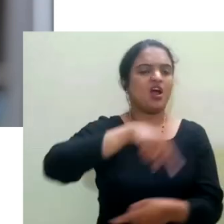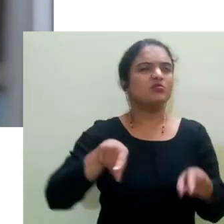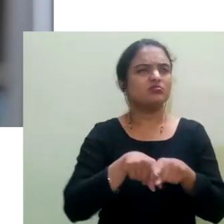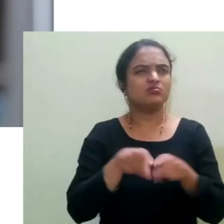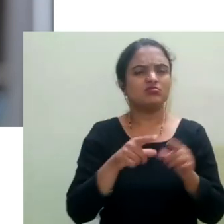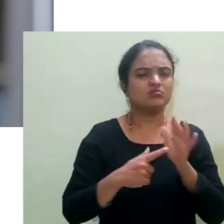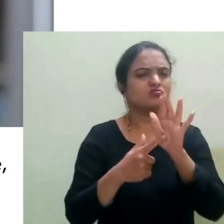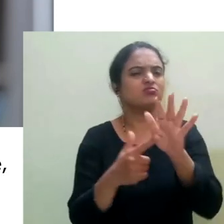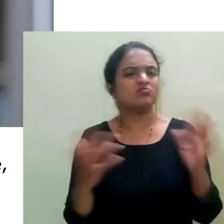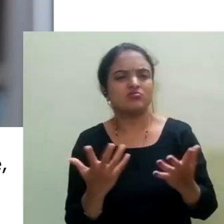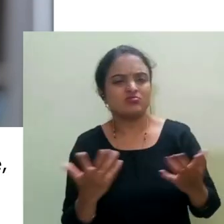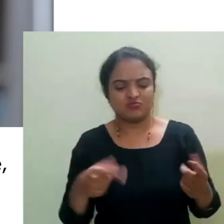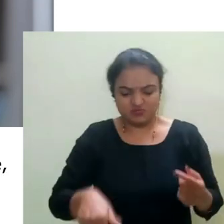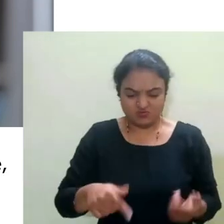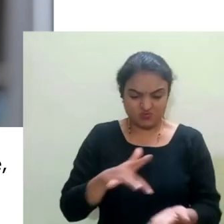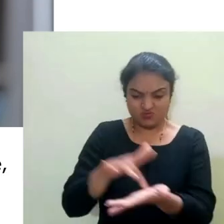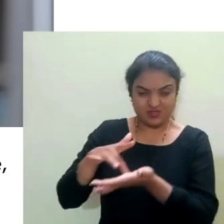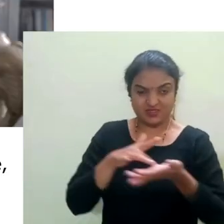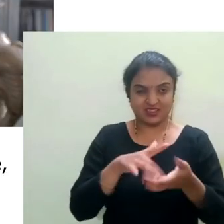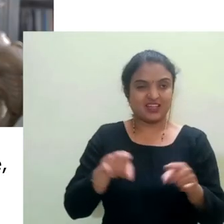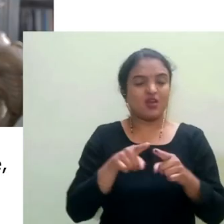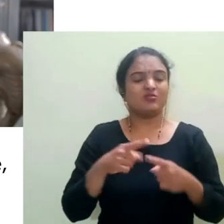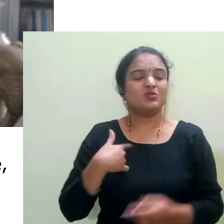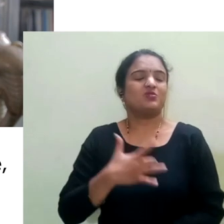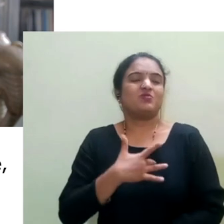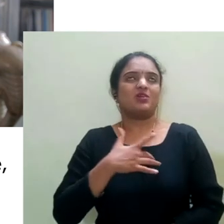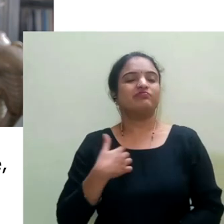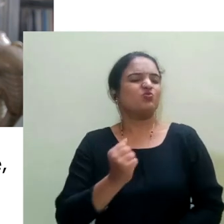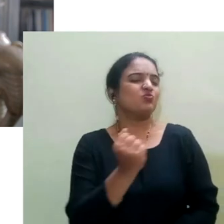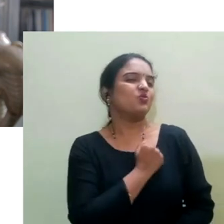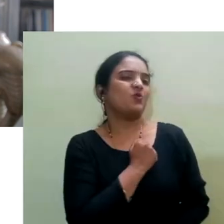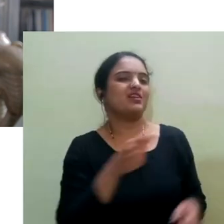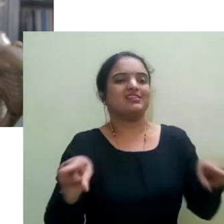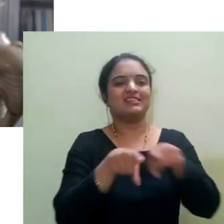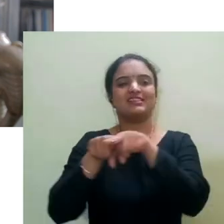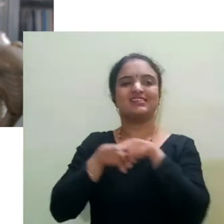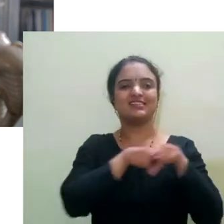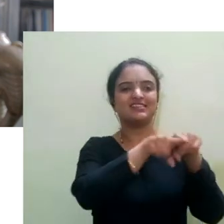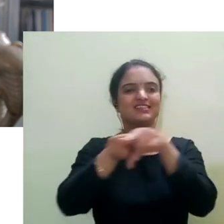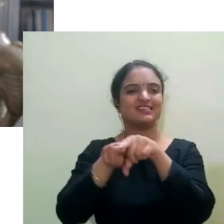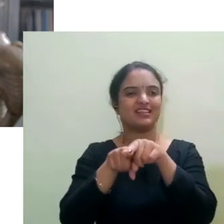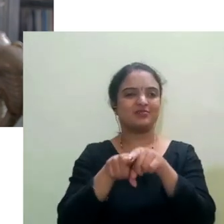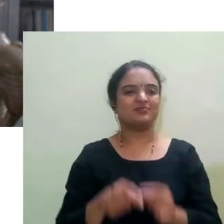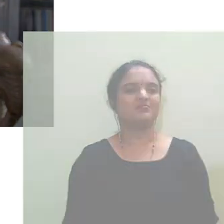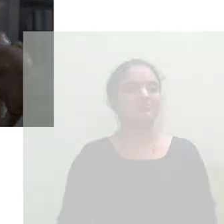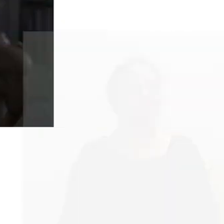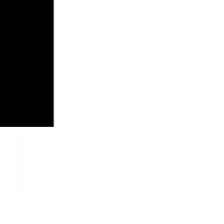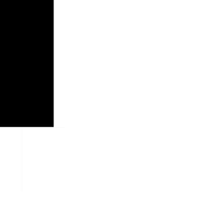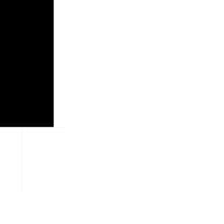I look forward to seeing all of you coming here and making this space and all that it holds your very own.